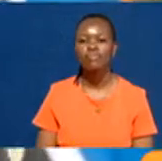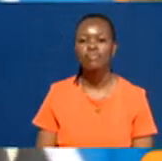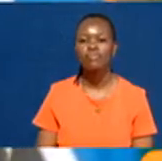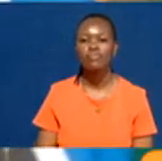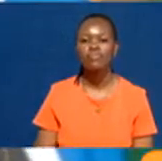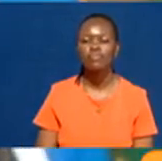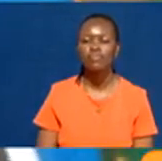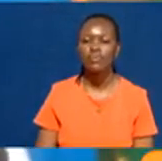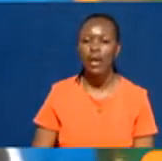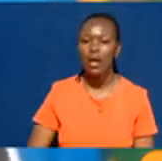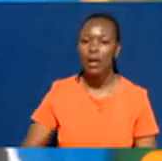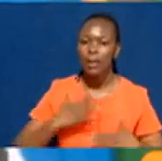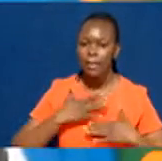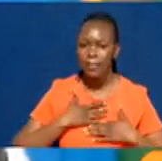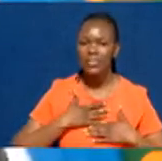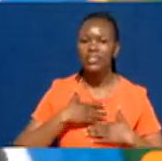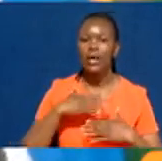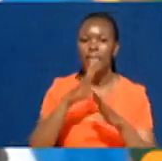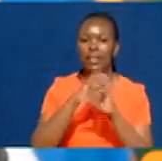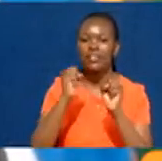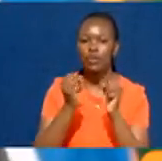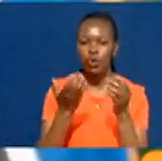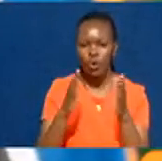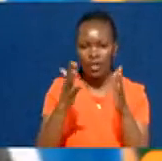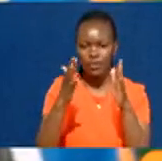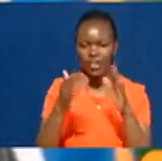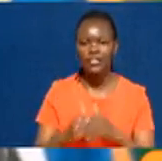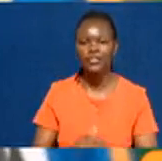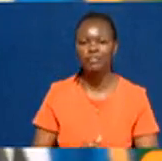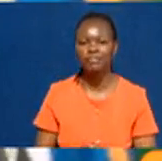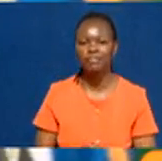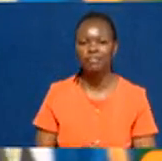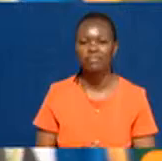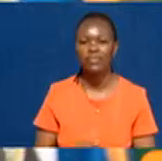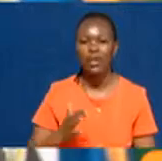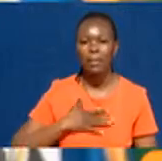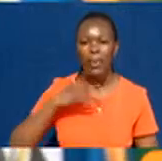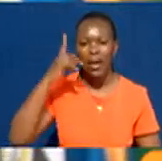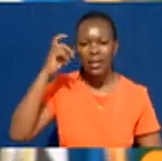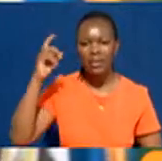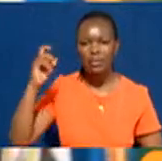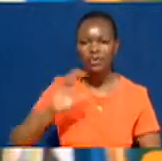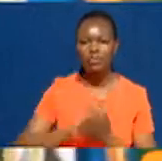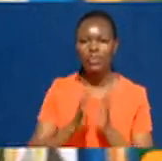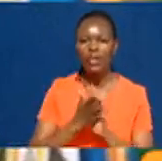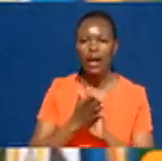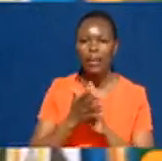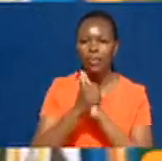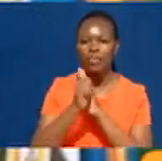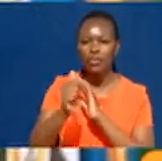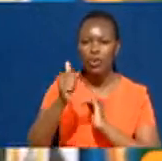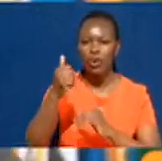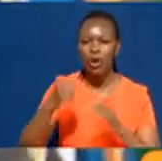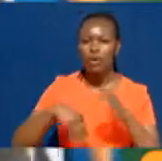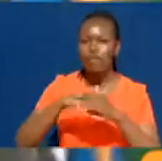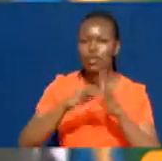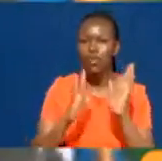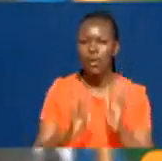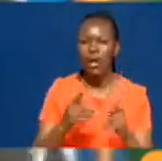Mr. President, congratulations. Thank you. My dream was to be a professional footballer, but I had to kill that